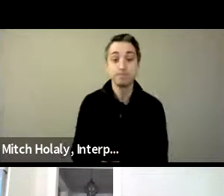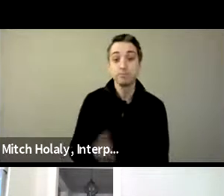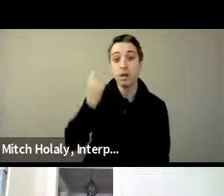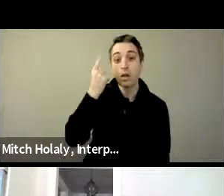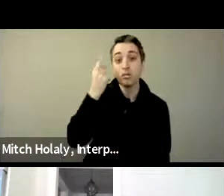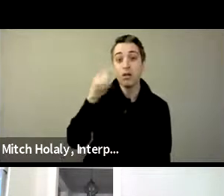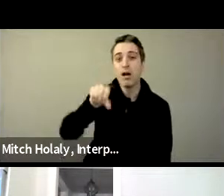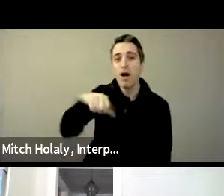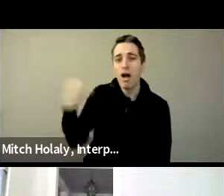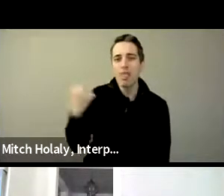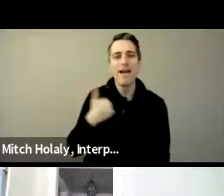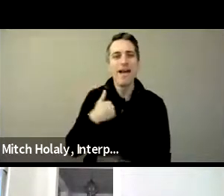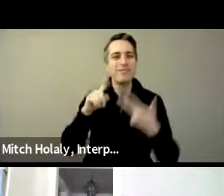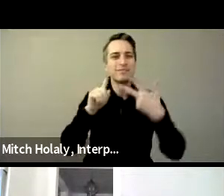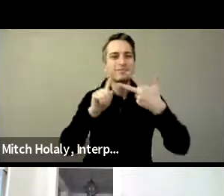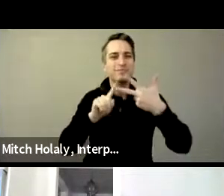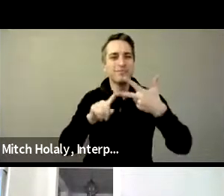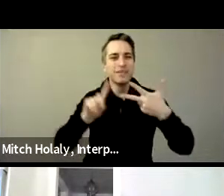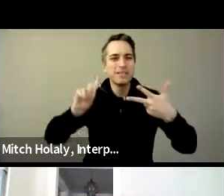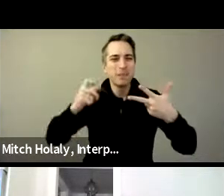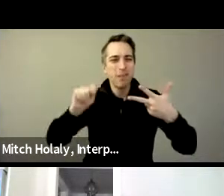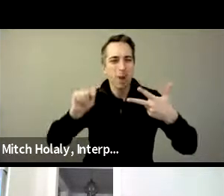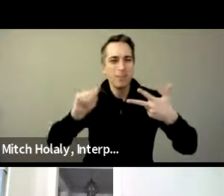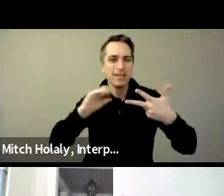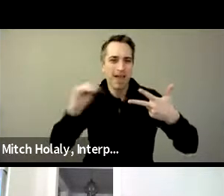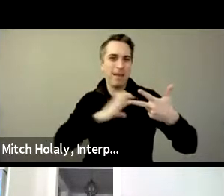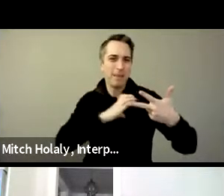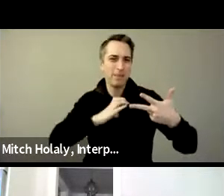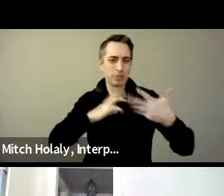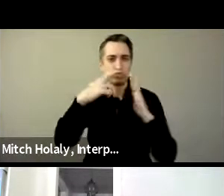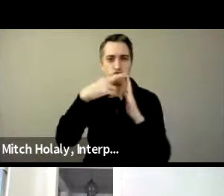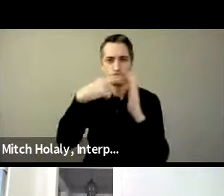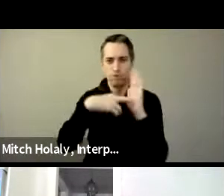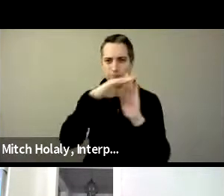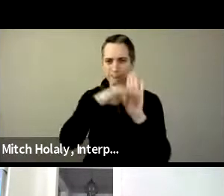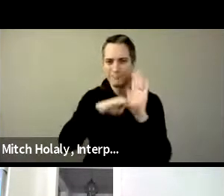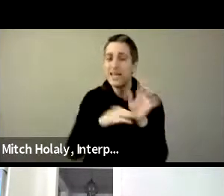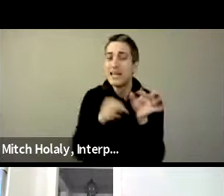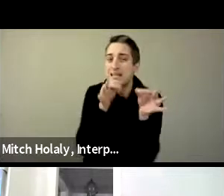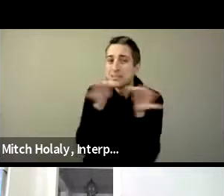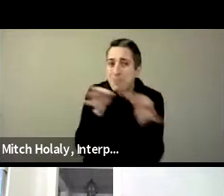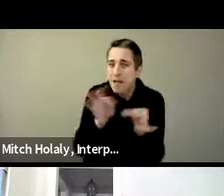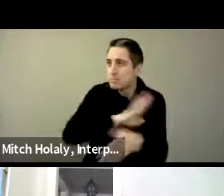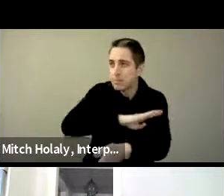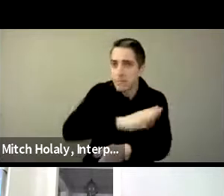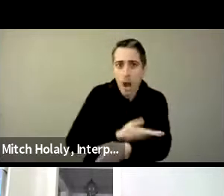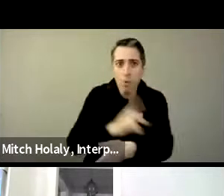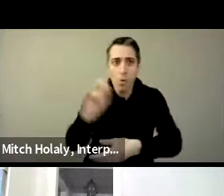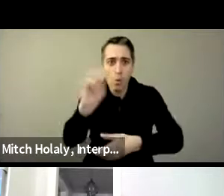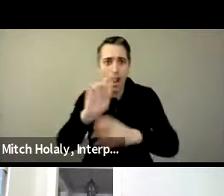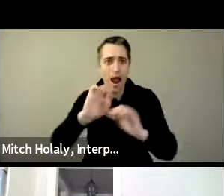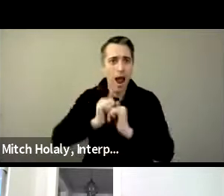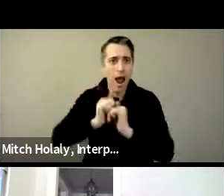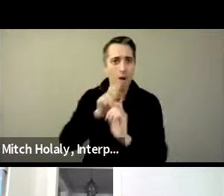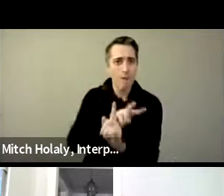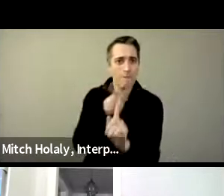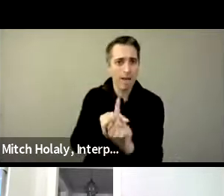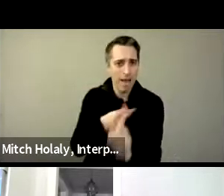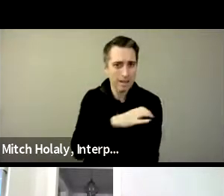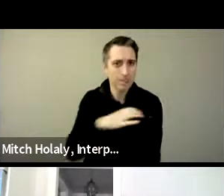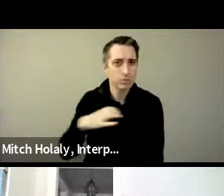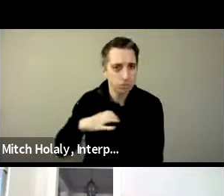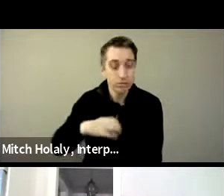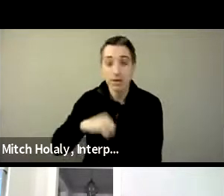rules. Therein, it spells out the jurisdiction of the commission and that it's not limited to only the processing